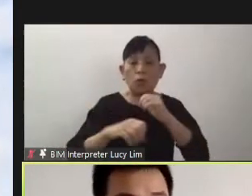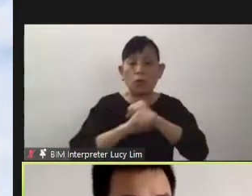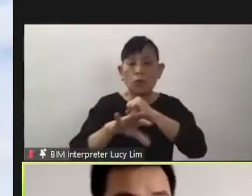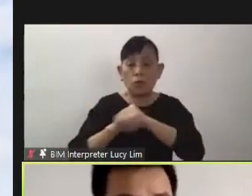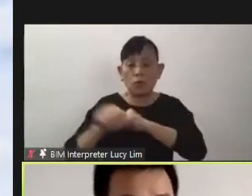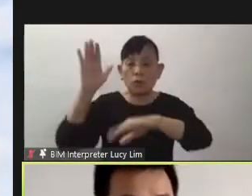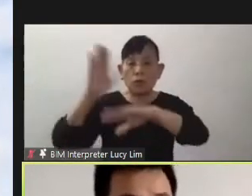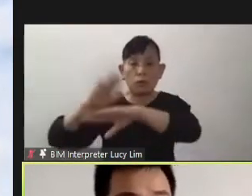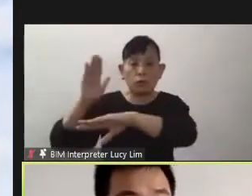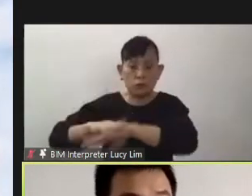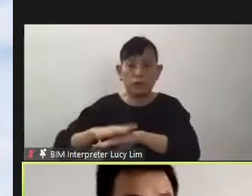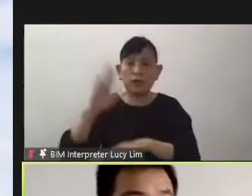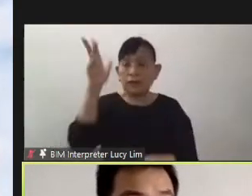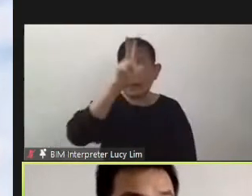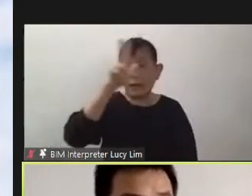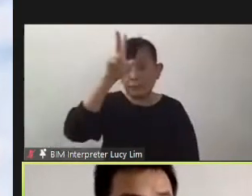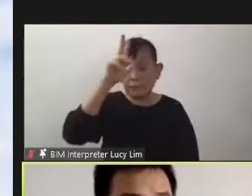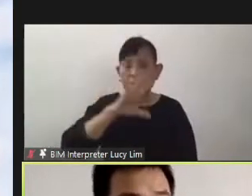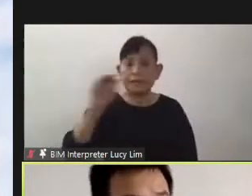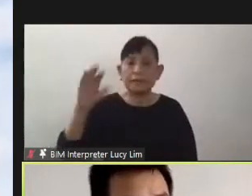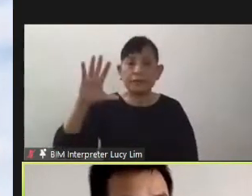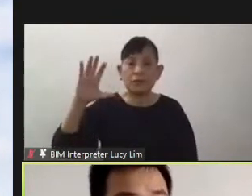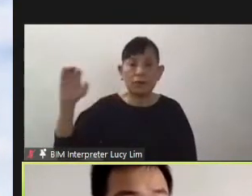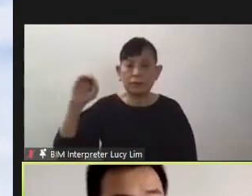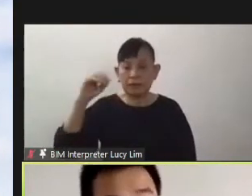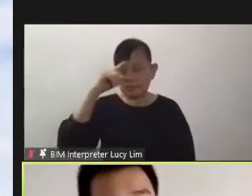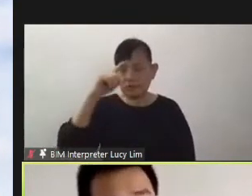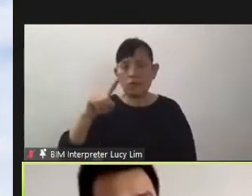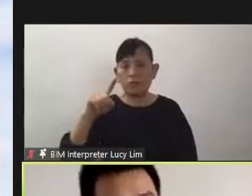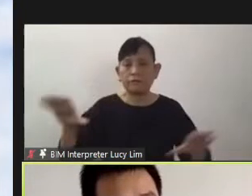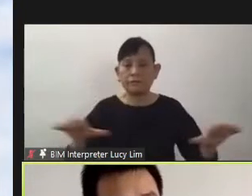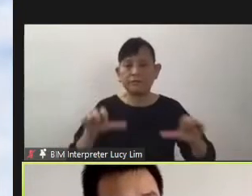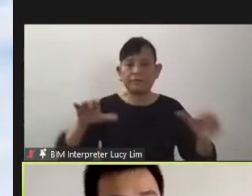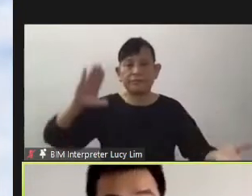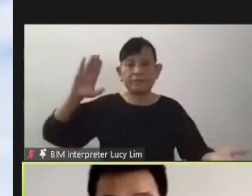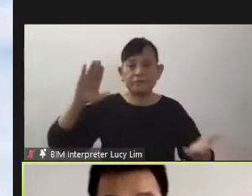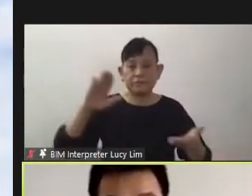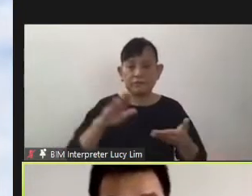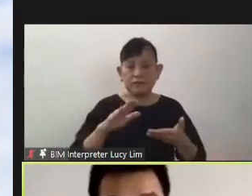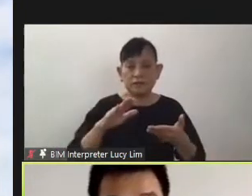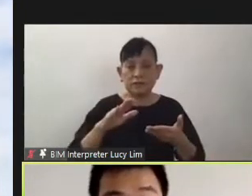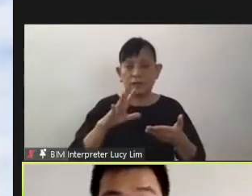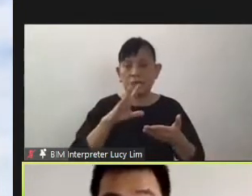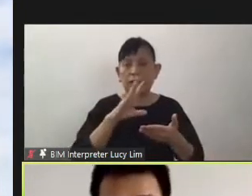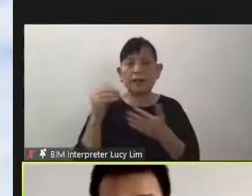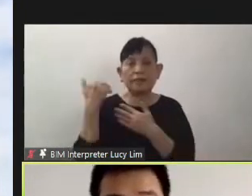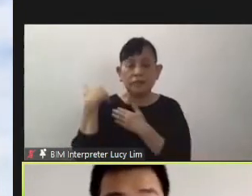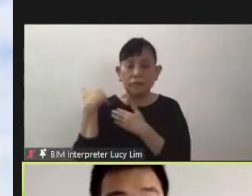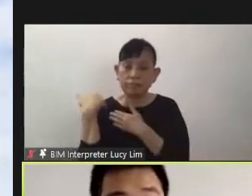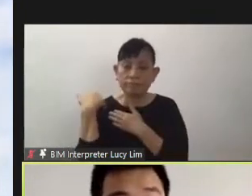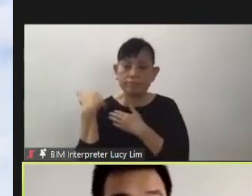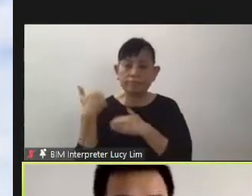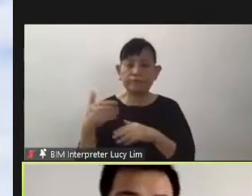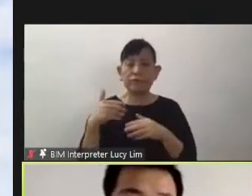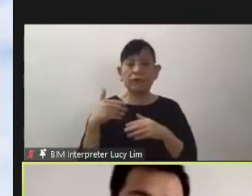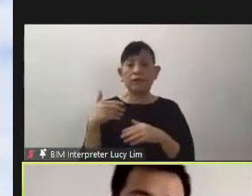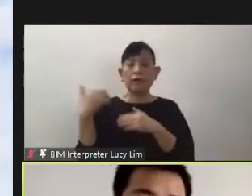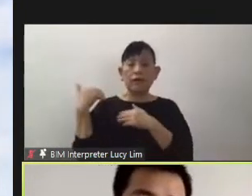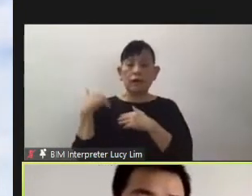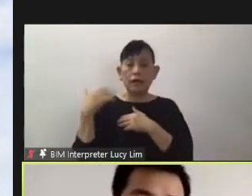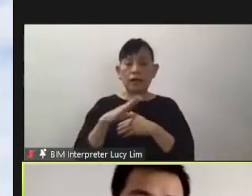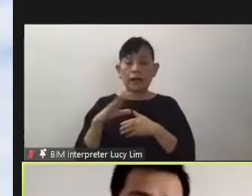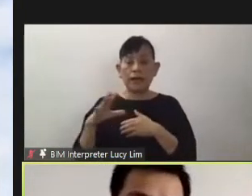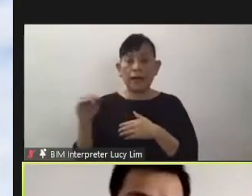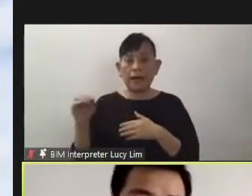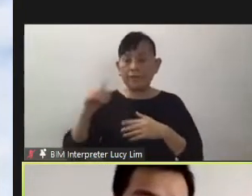governments and company to set clear reductions, to enforce extended producer responsibility, at the same time set clear reductions